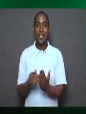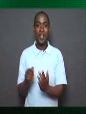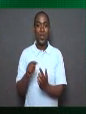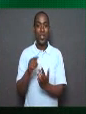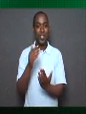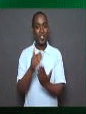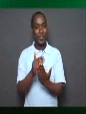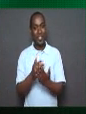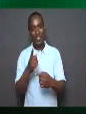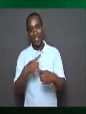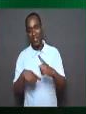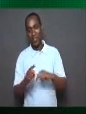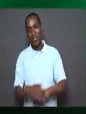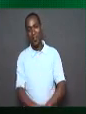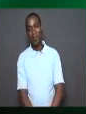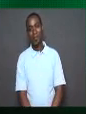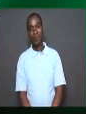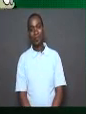Let's get back to our lesson.